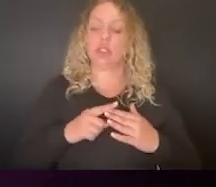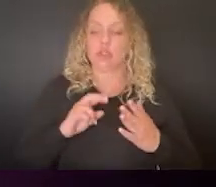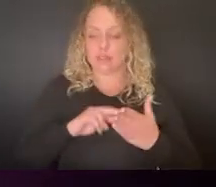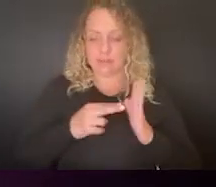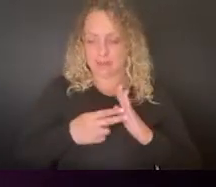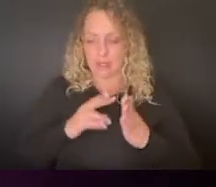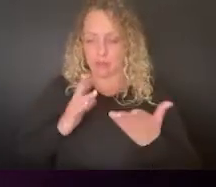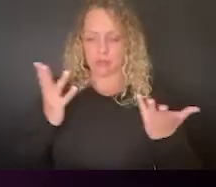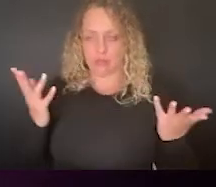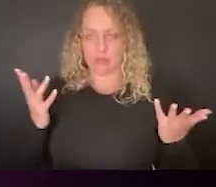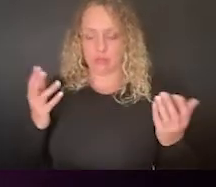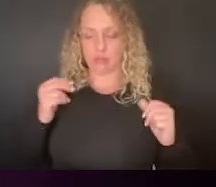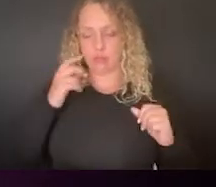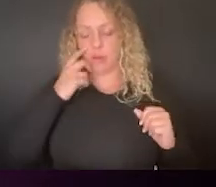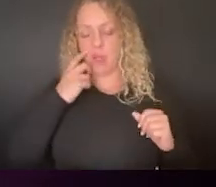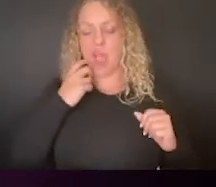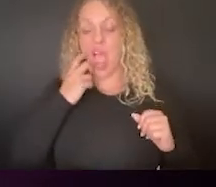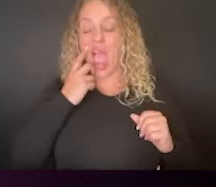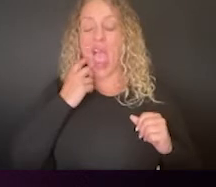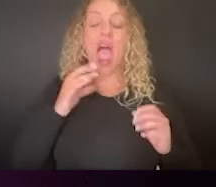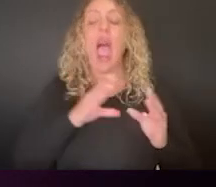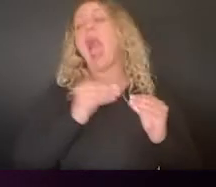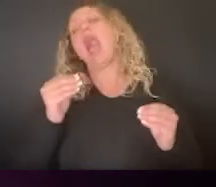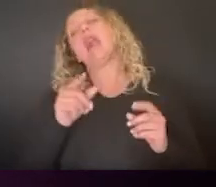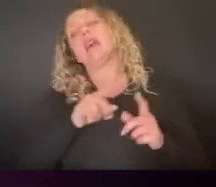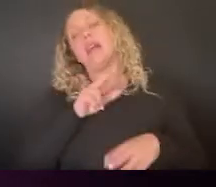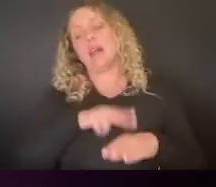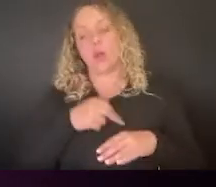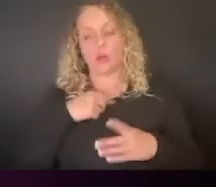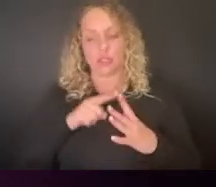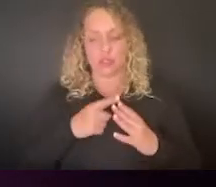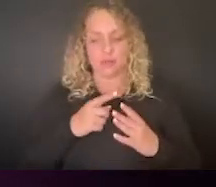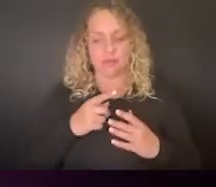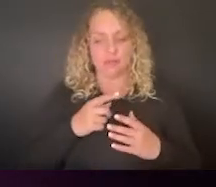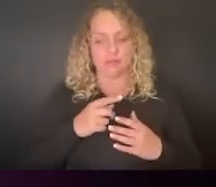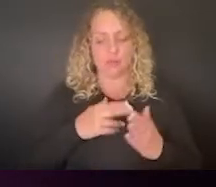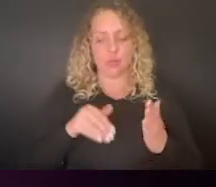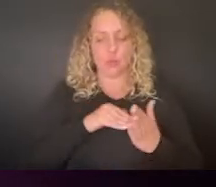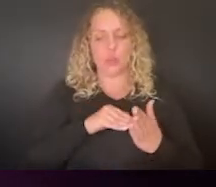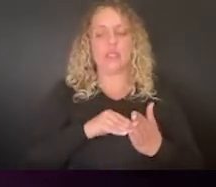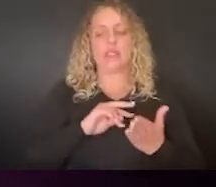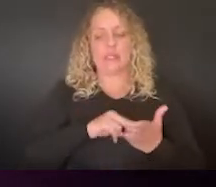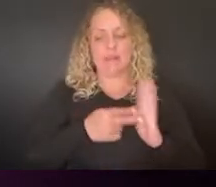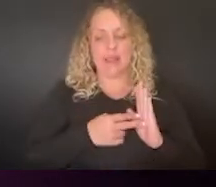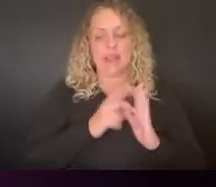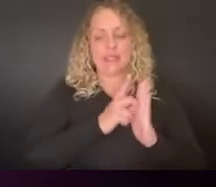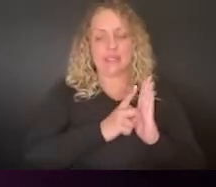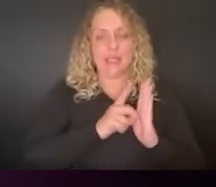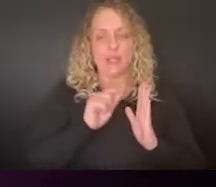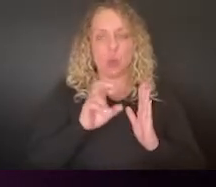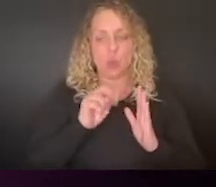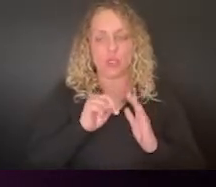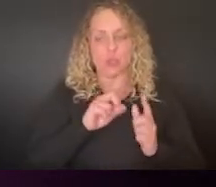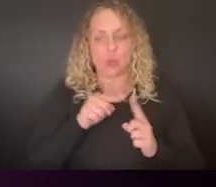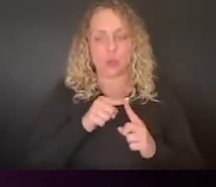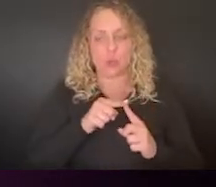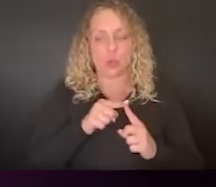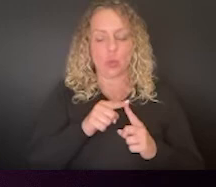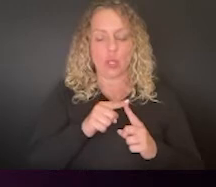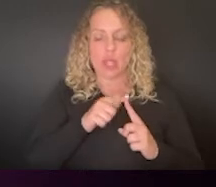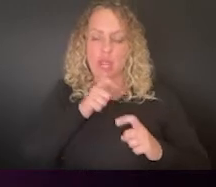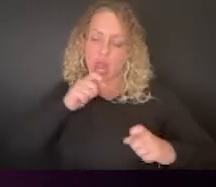fleshed out, any of that. We had components, but none of the other building blocks. So we began our journey to define them.